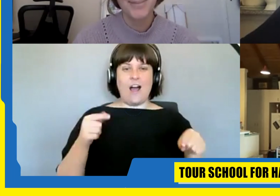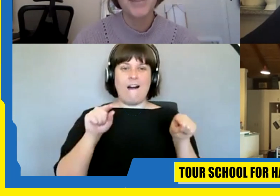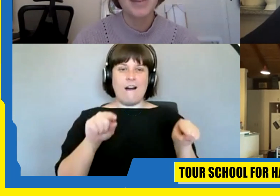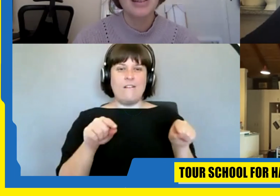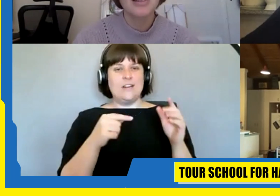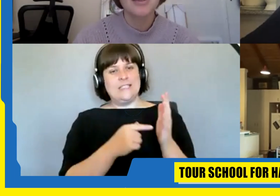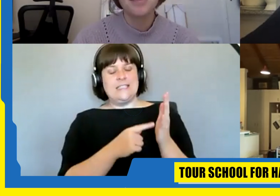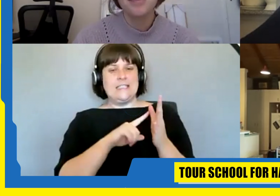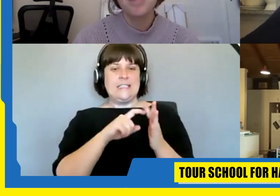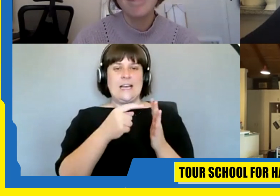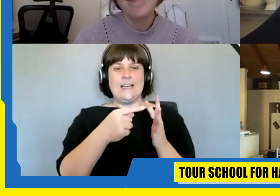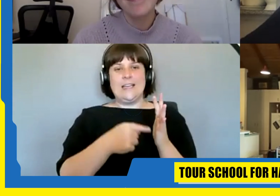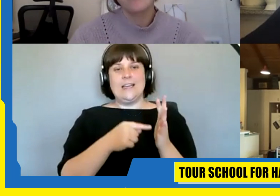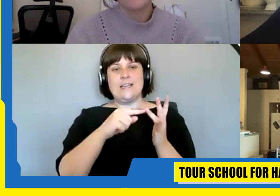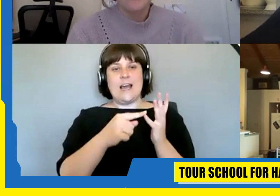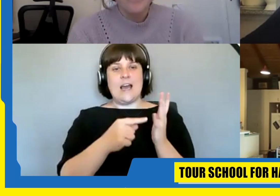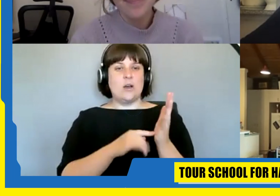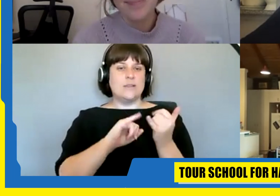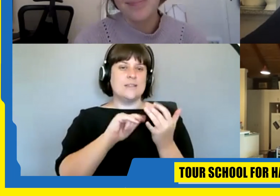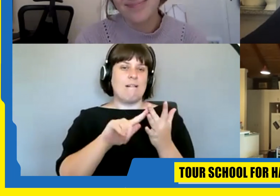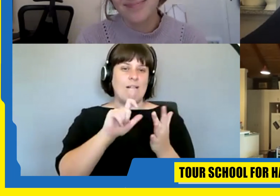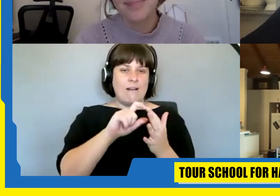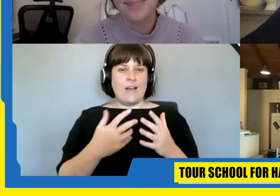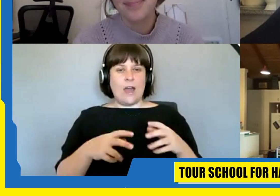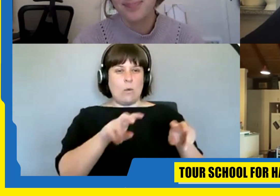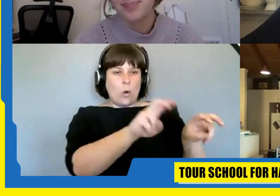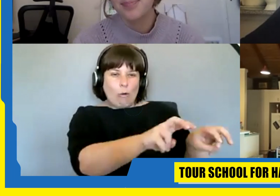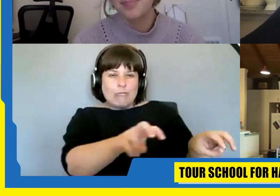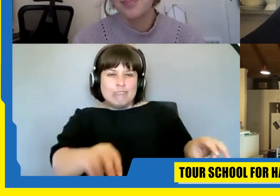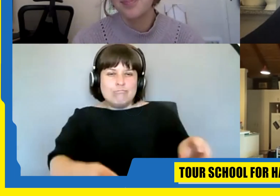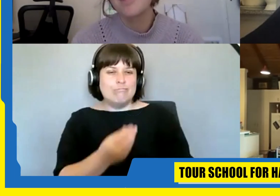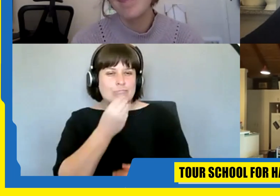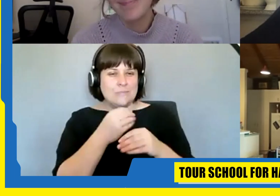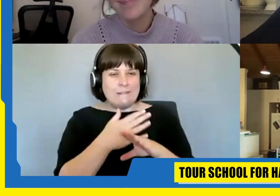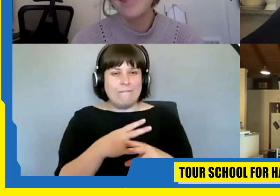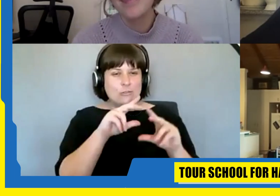sitting on the ground eating their fish and chips. So I just circulated pieces of paper and pens